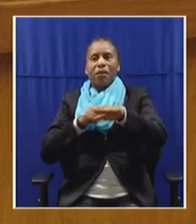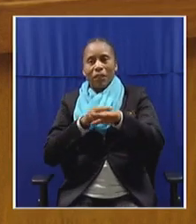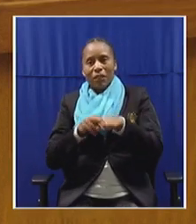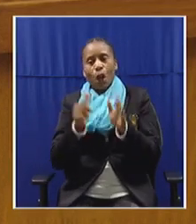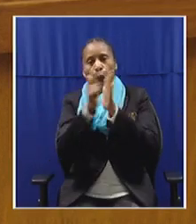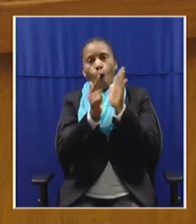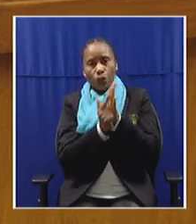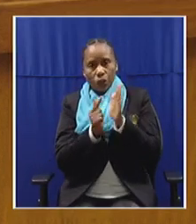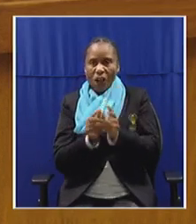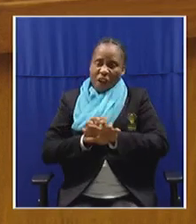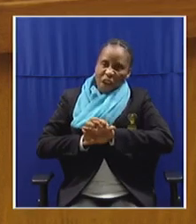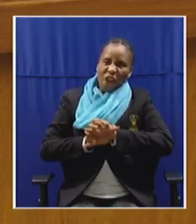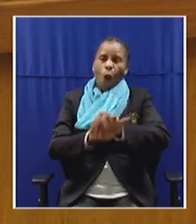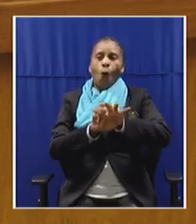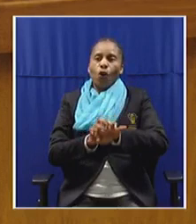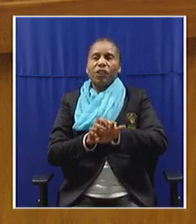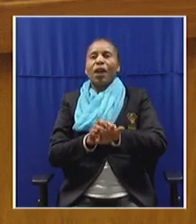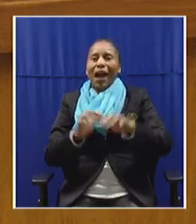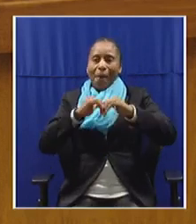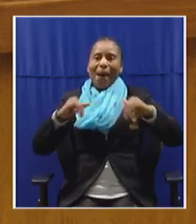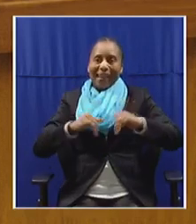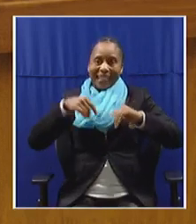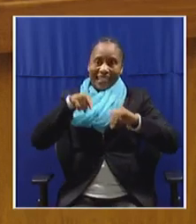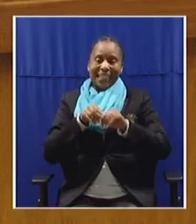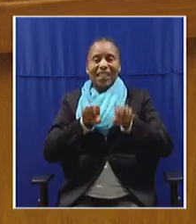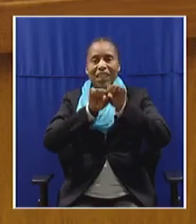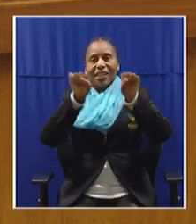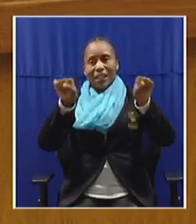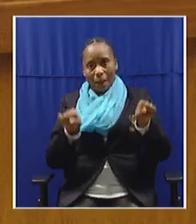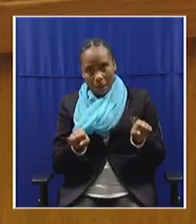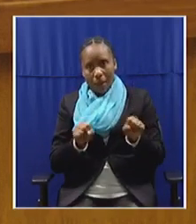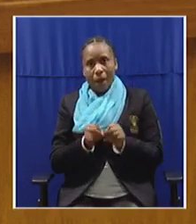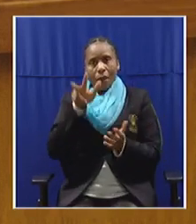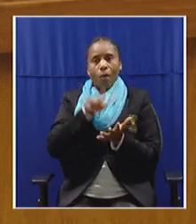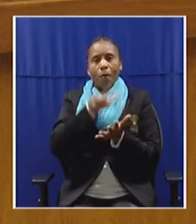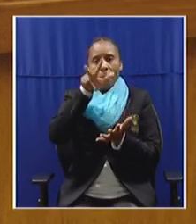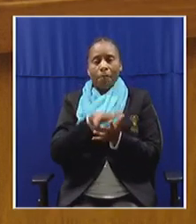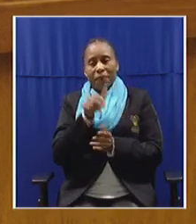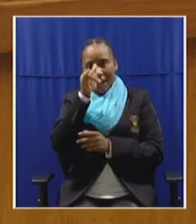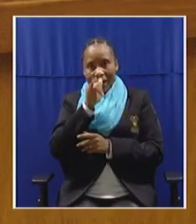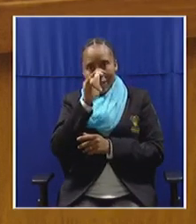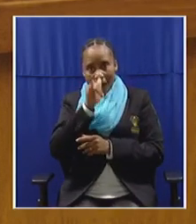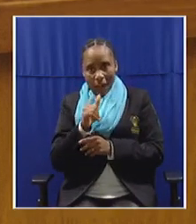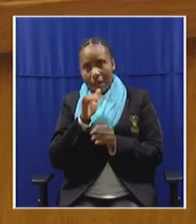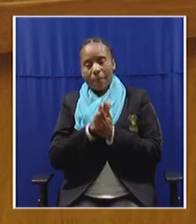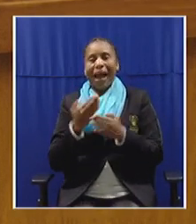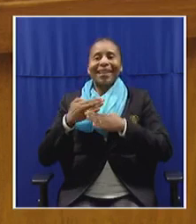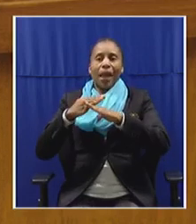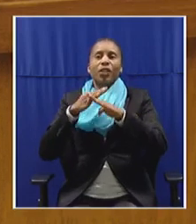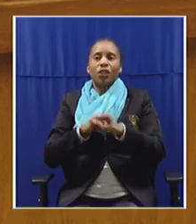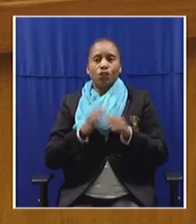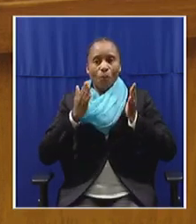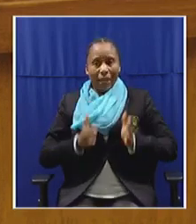to enforce this apartheid system, which was declared a crime against humanity.